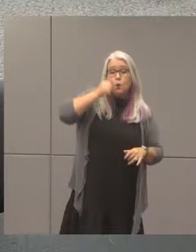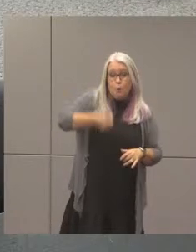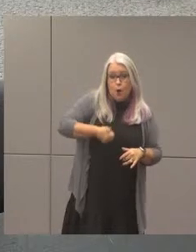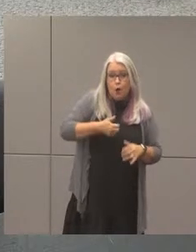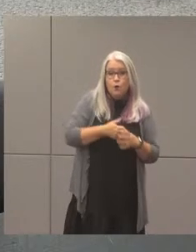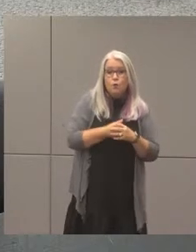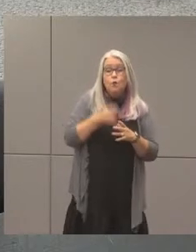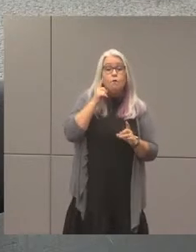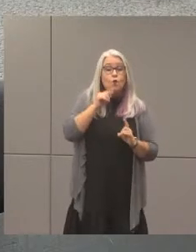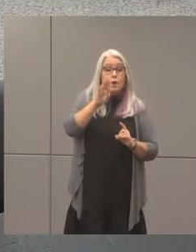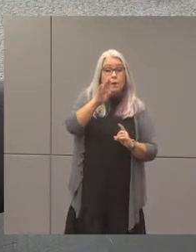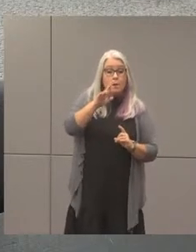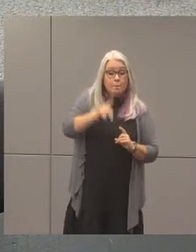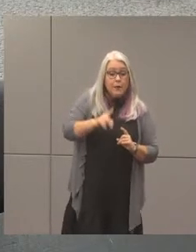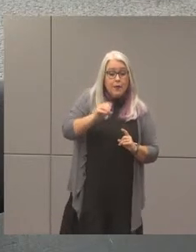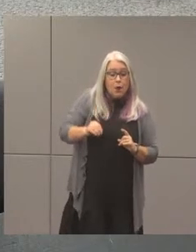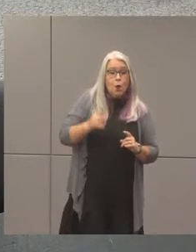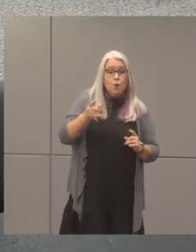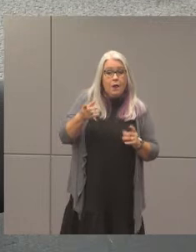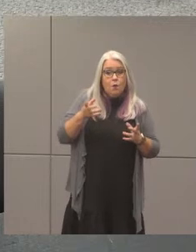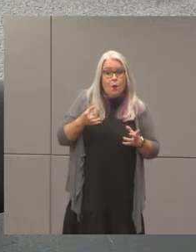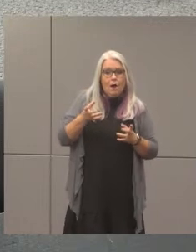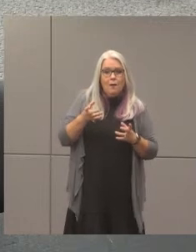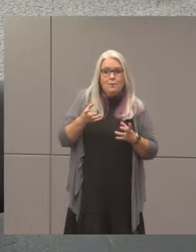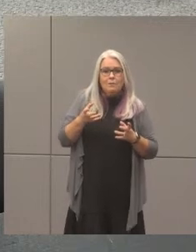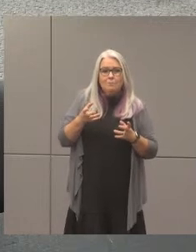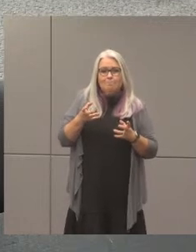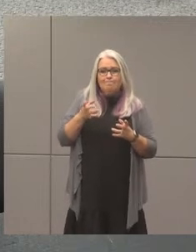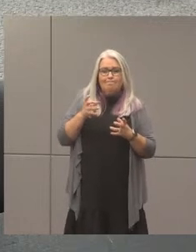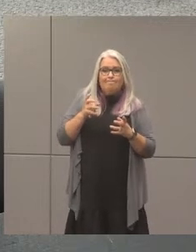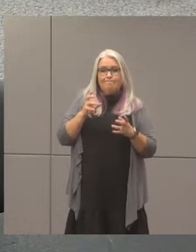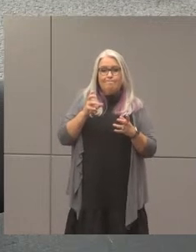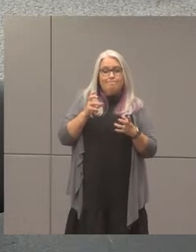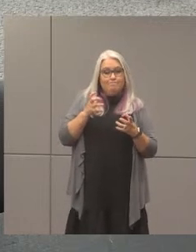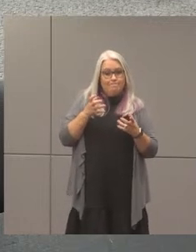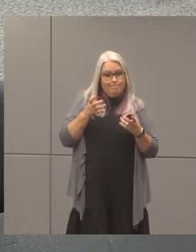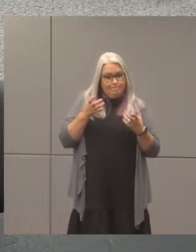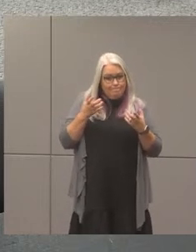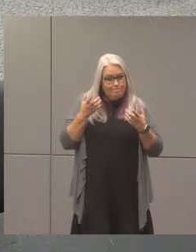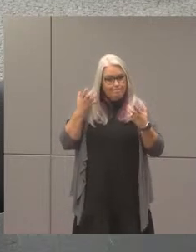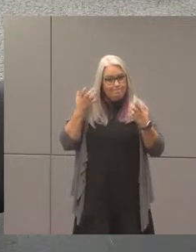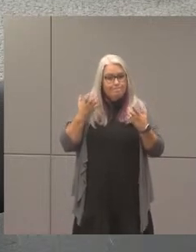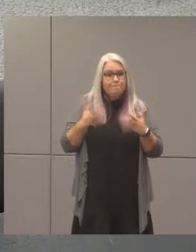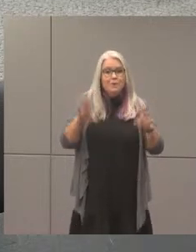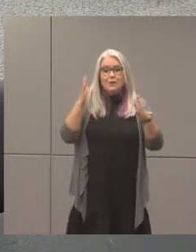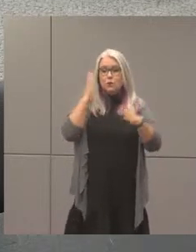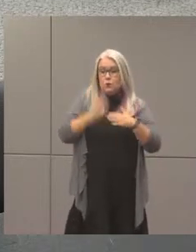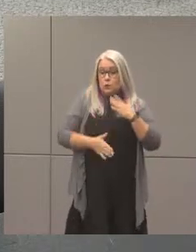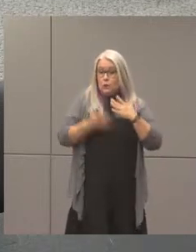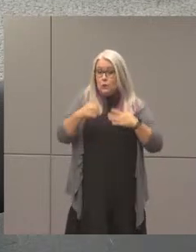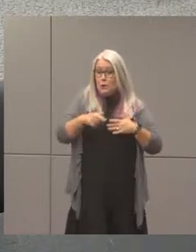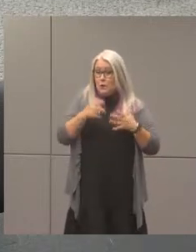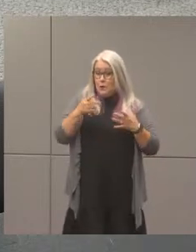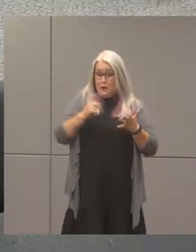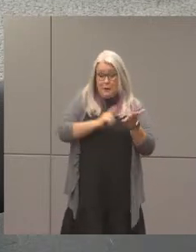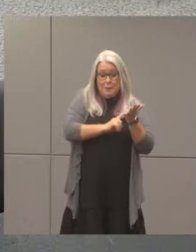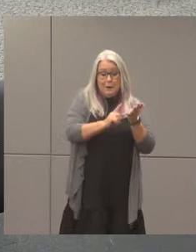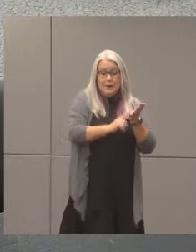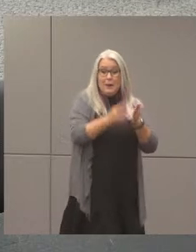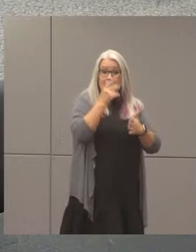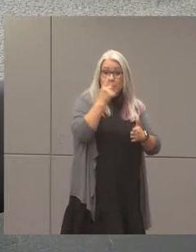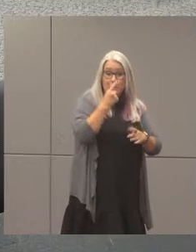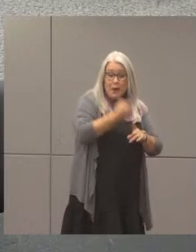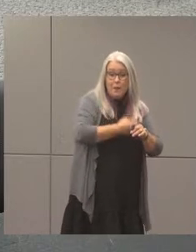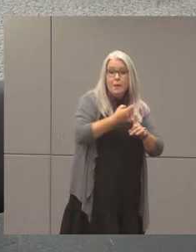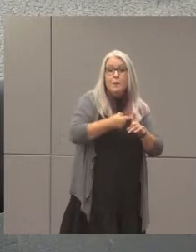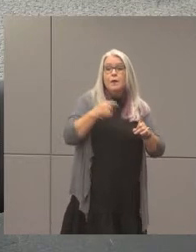for the PO. They're wanting this locked up. It initially started with the end of the month, can we get it done in the month? And then we went through the